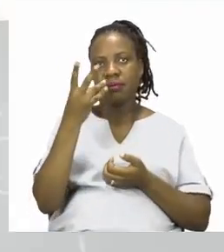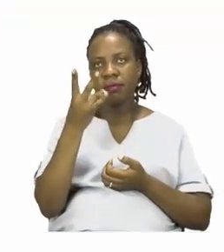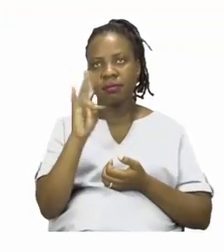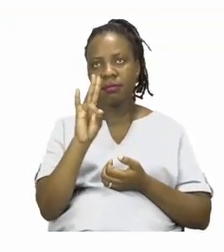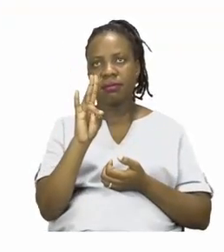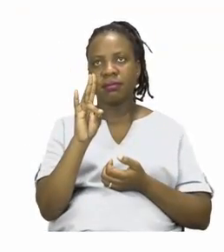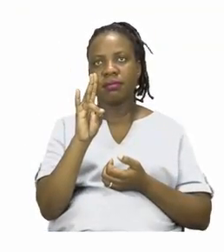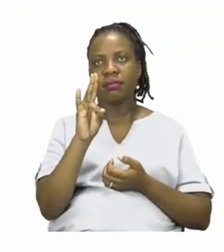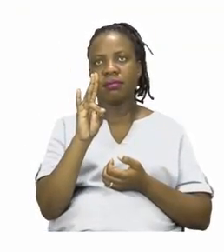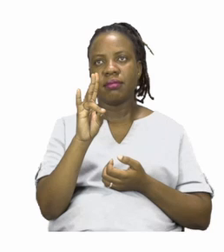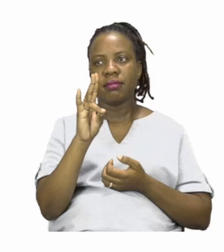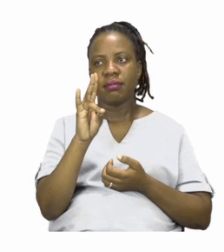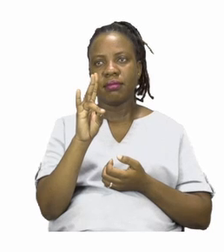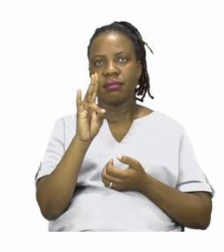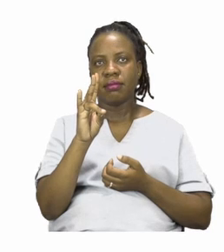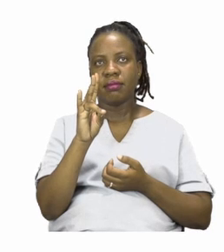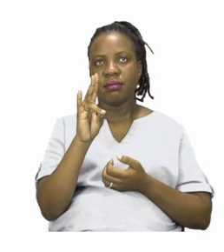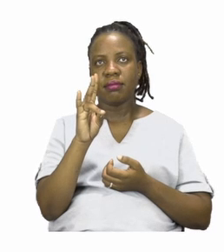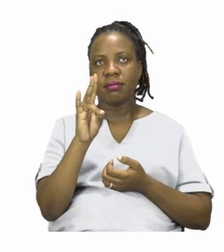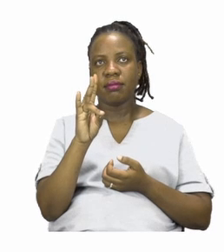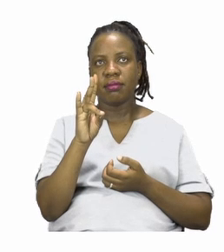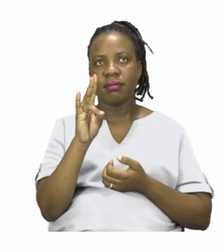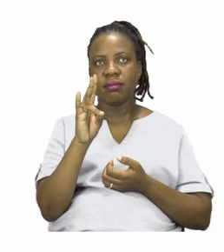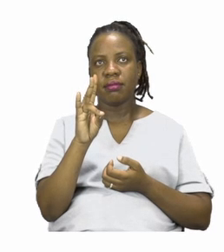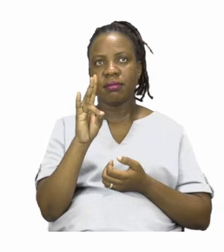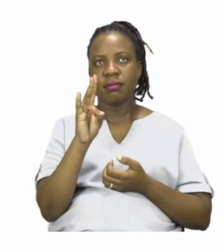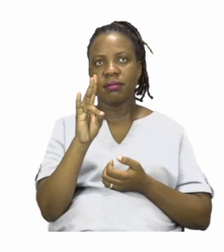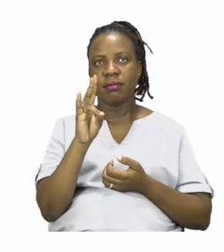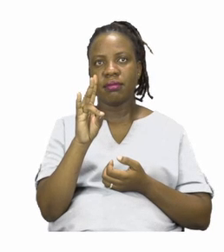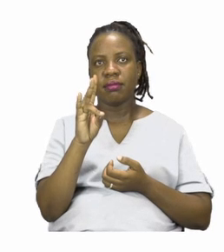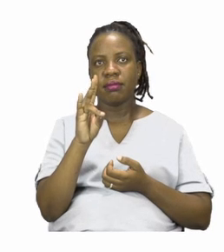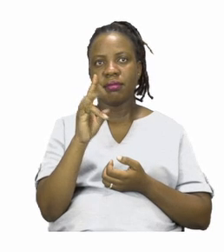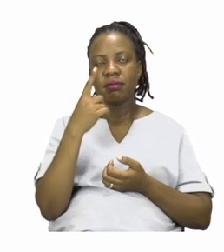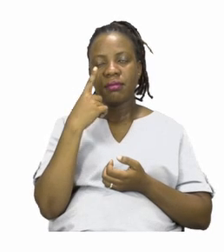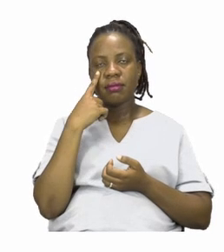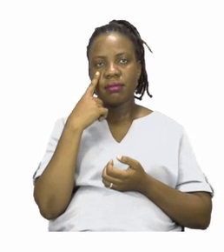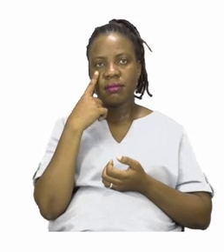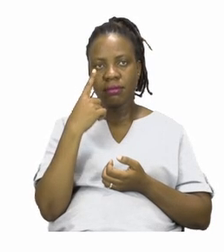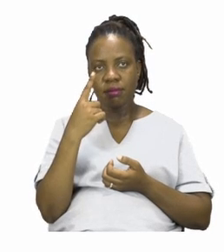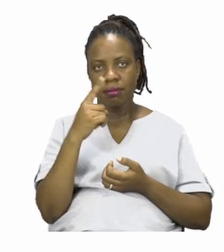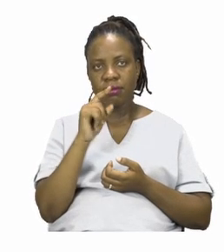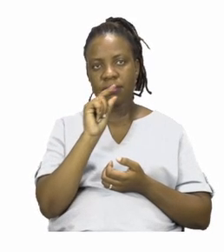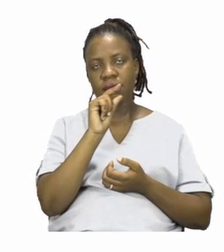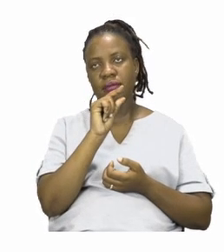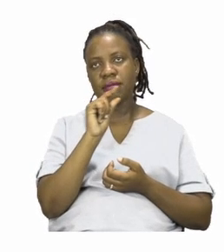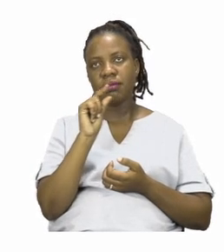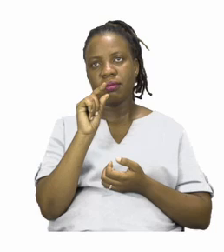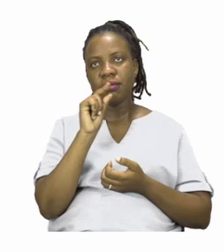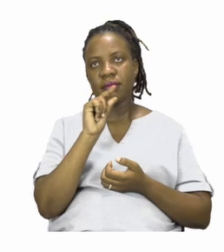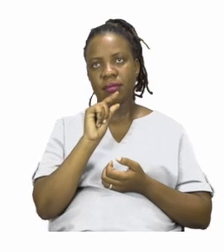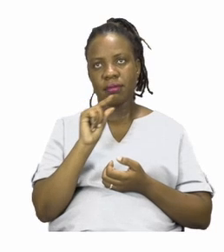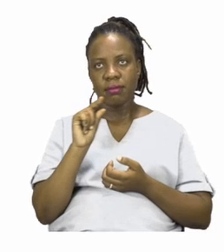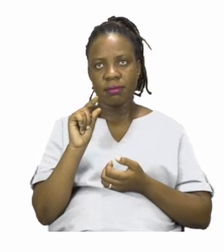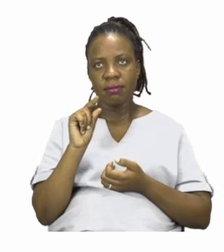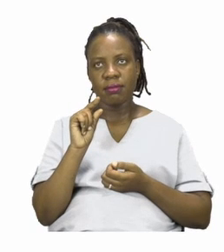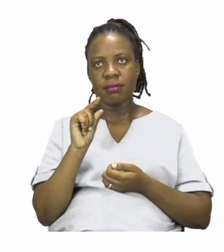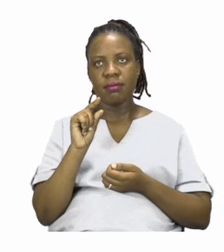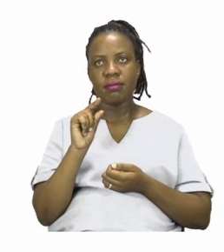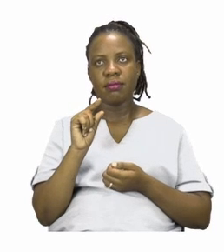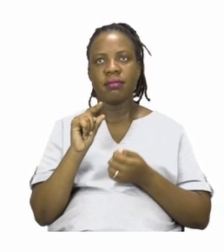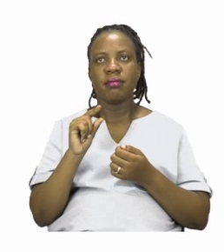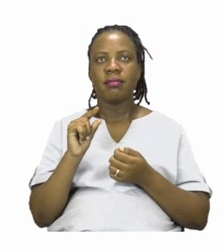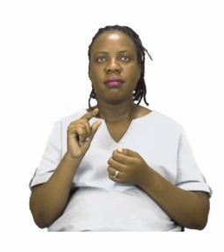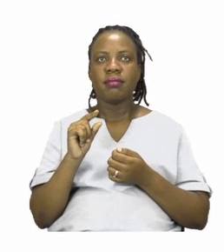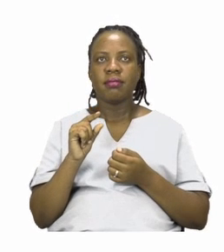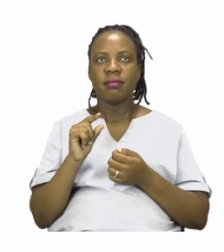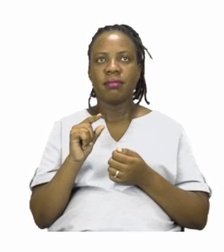7. Now here we are doing sight words. Now on the page you will see